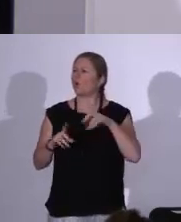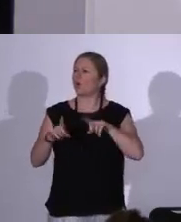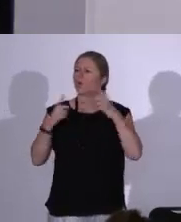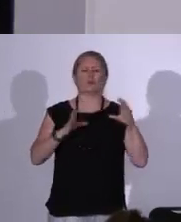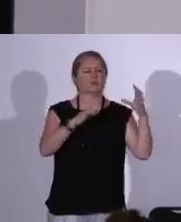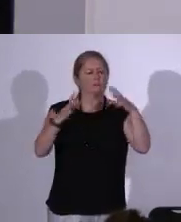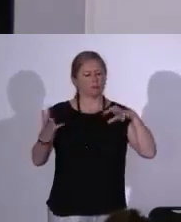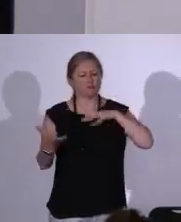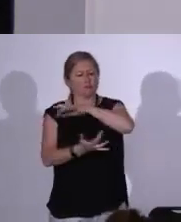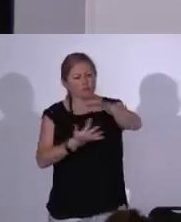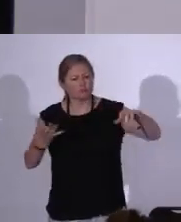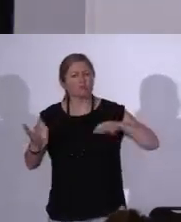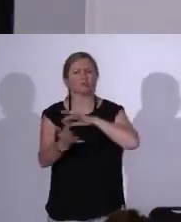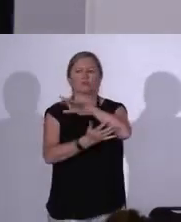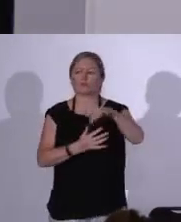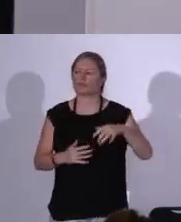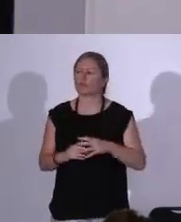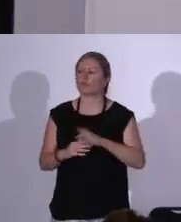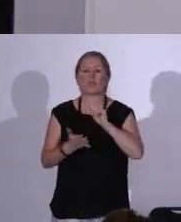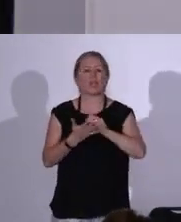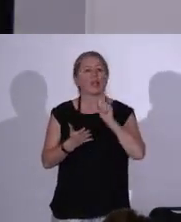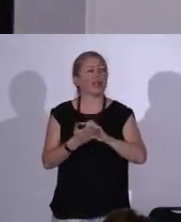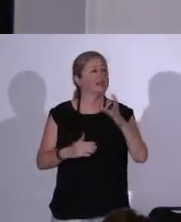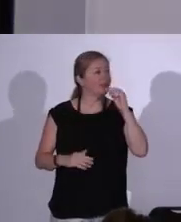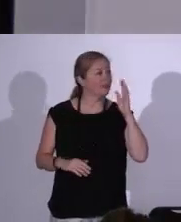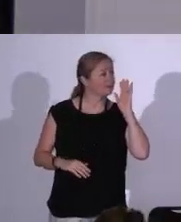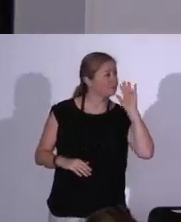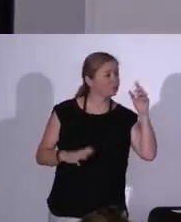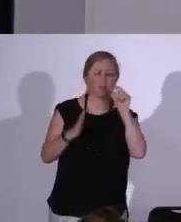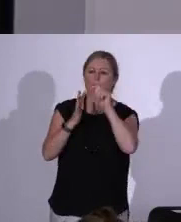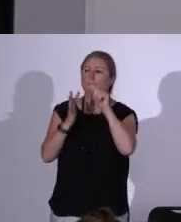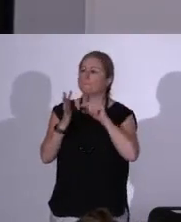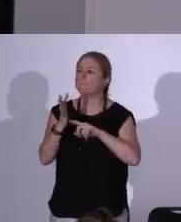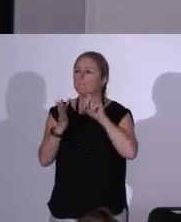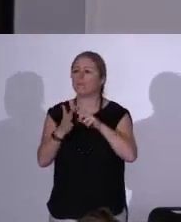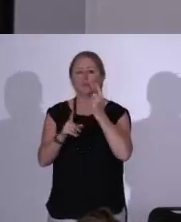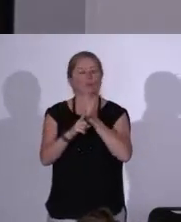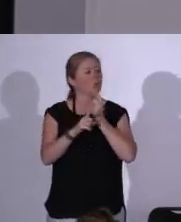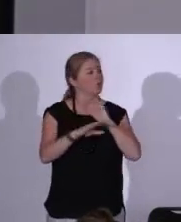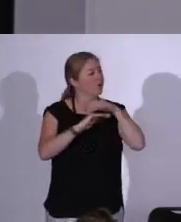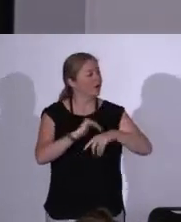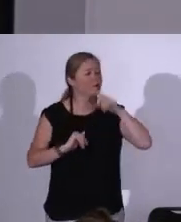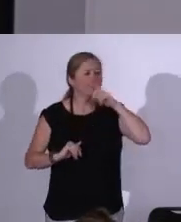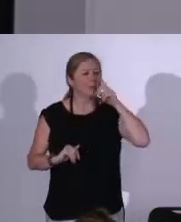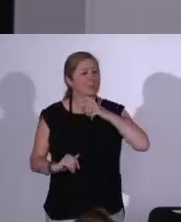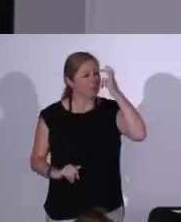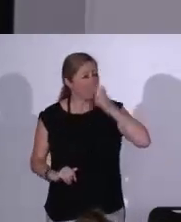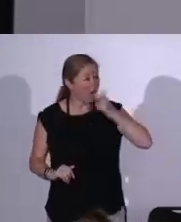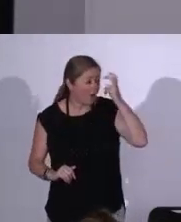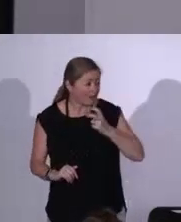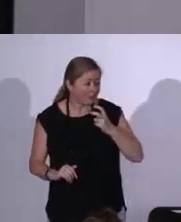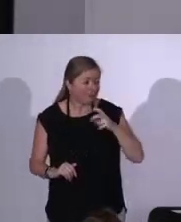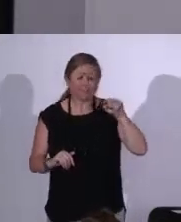interrelates. And we'll hear presentations later from Pete, for example, about older people. Of course, those older people are extremely diverse